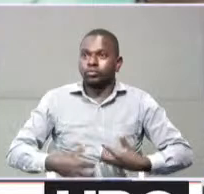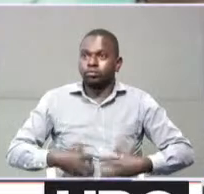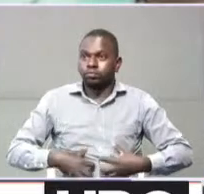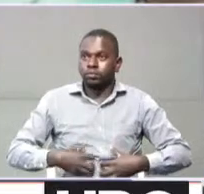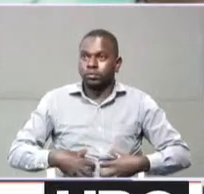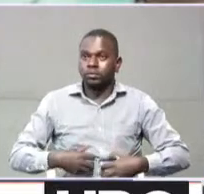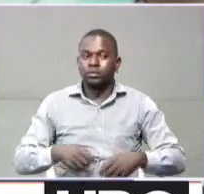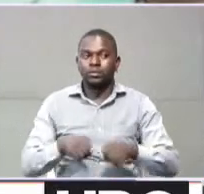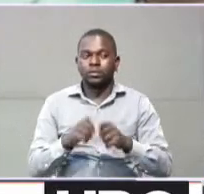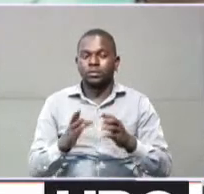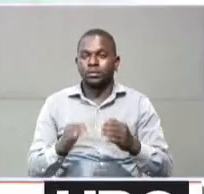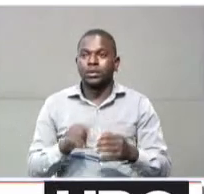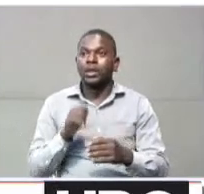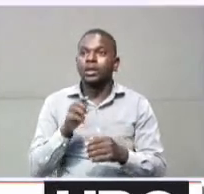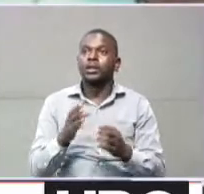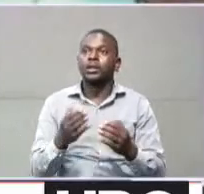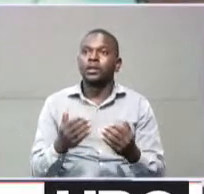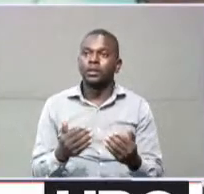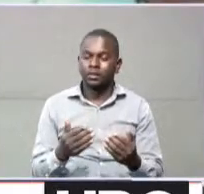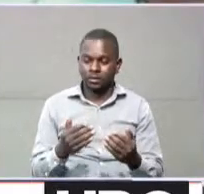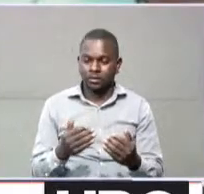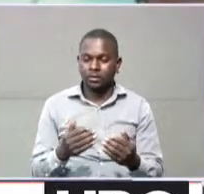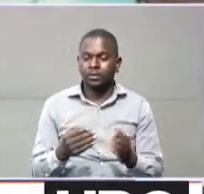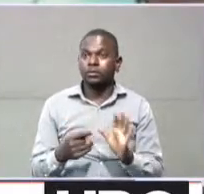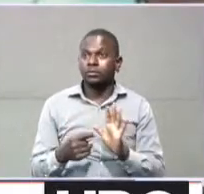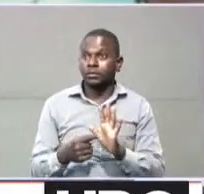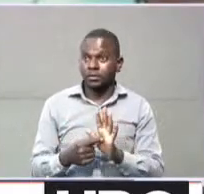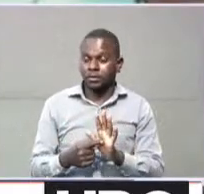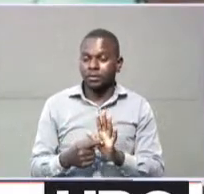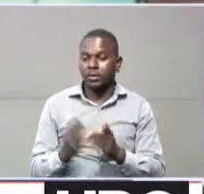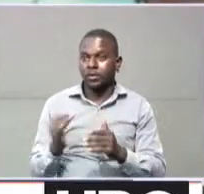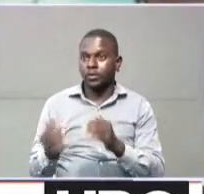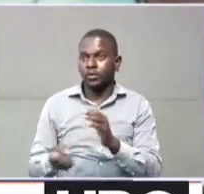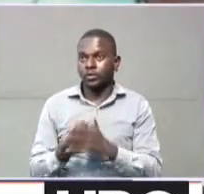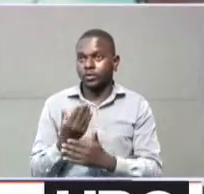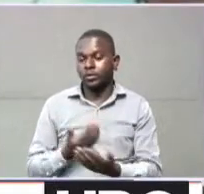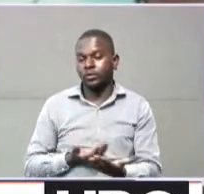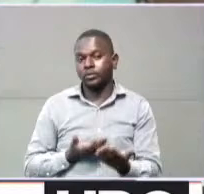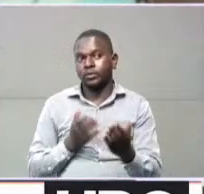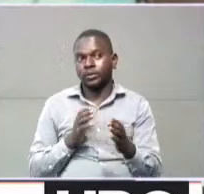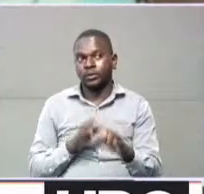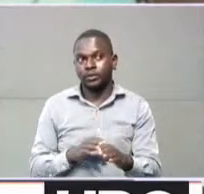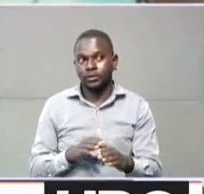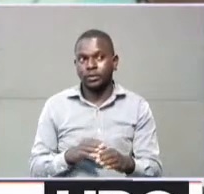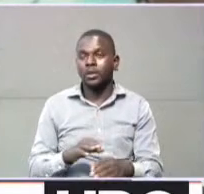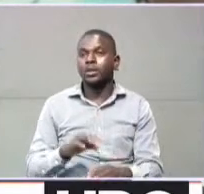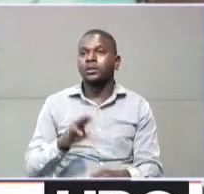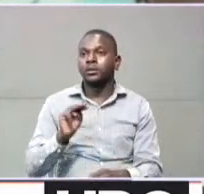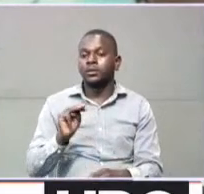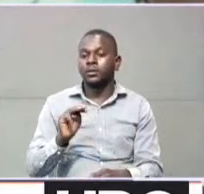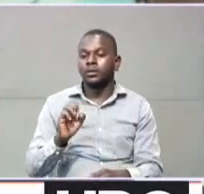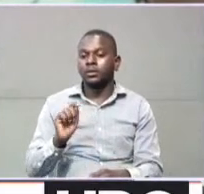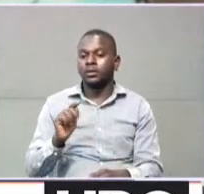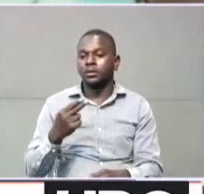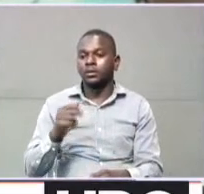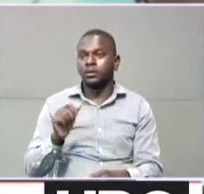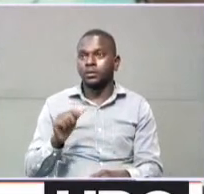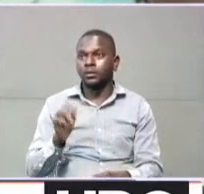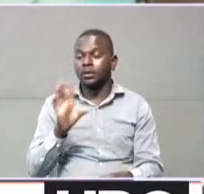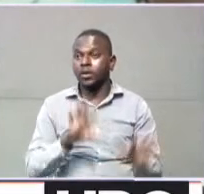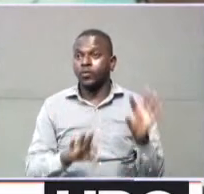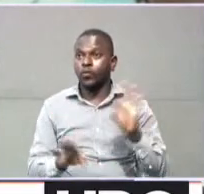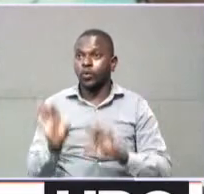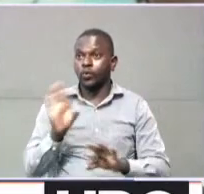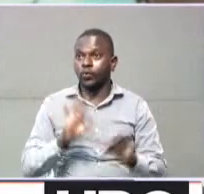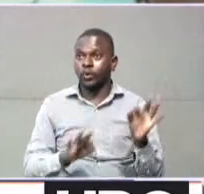which is its over exposure causing death methanol is an industrial chemical which is